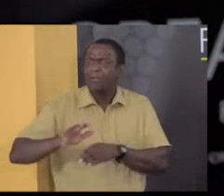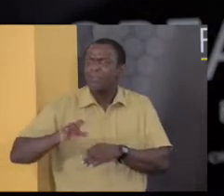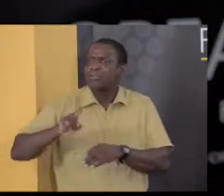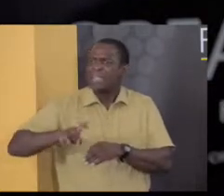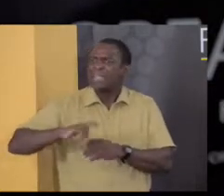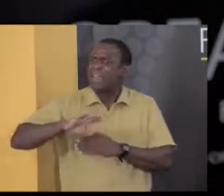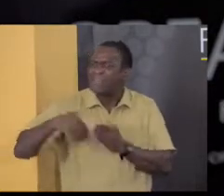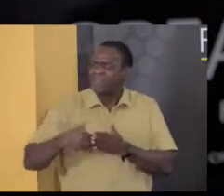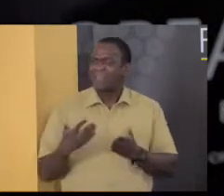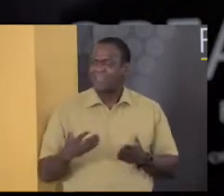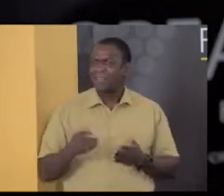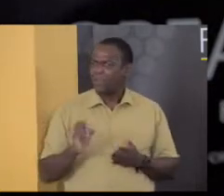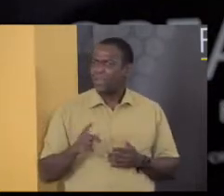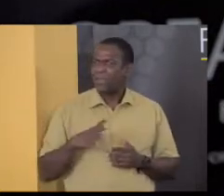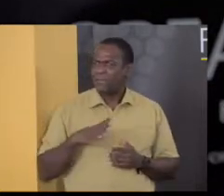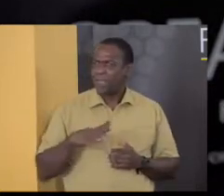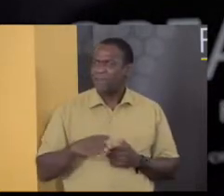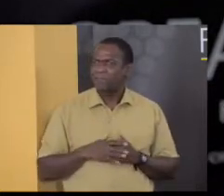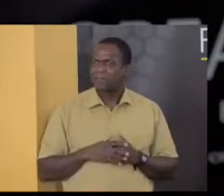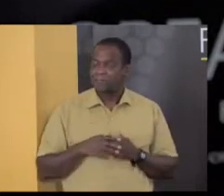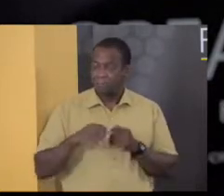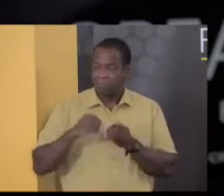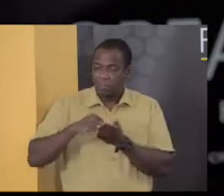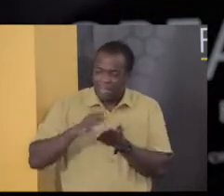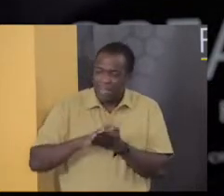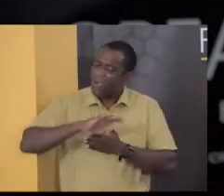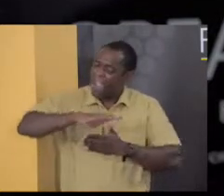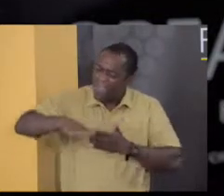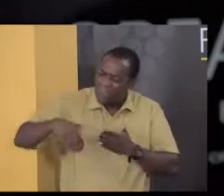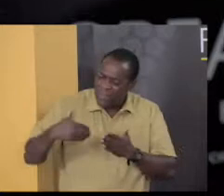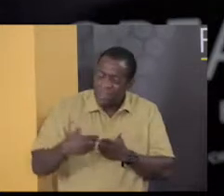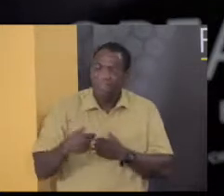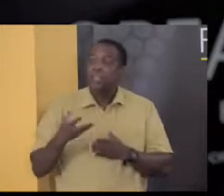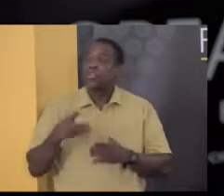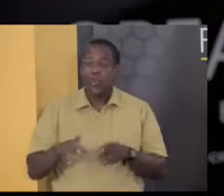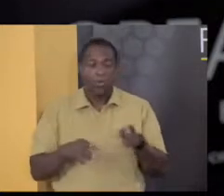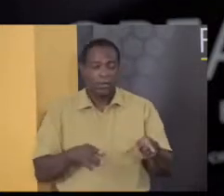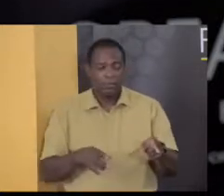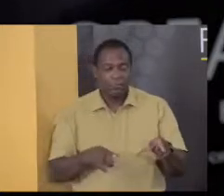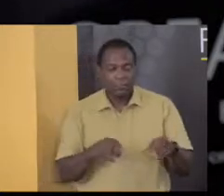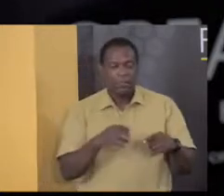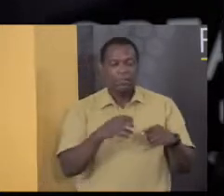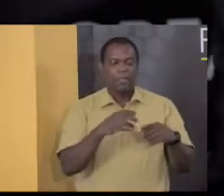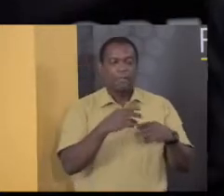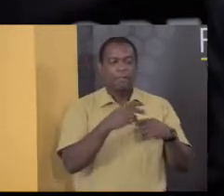over detailed. You want everything inside of there. You don't want to leave anything up